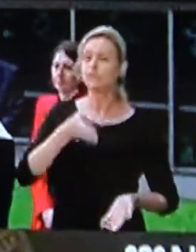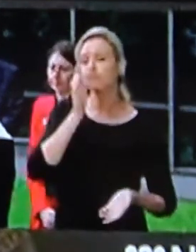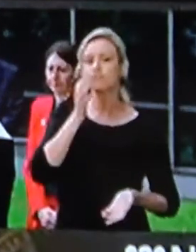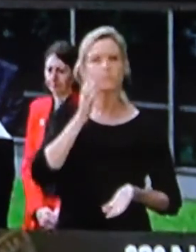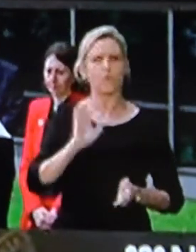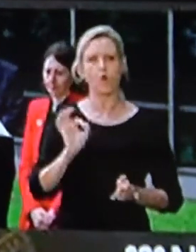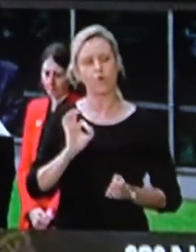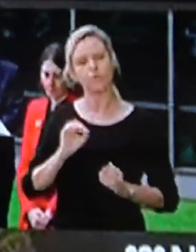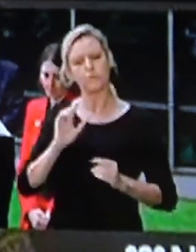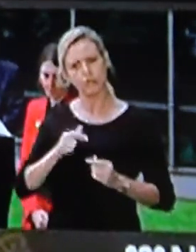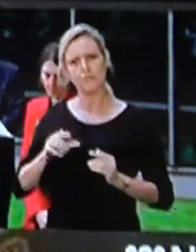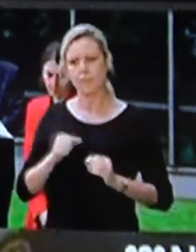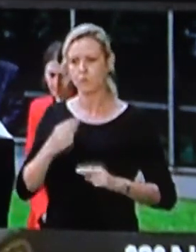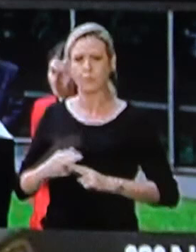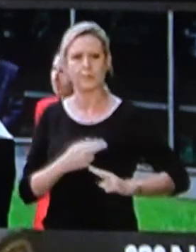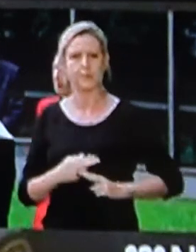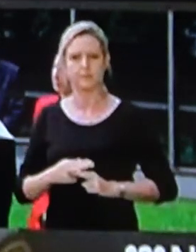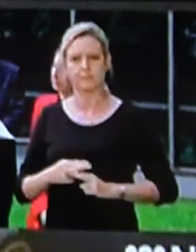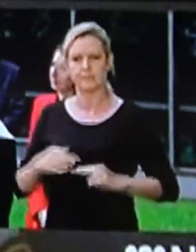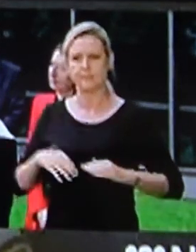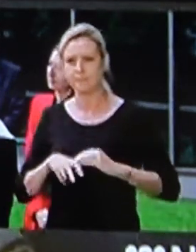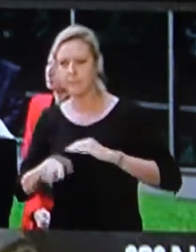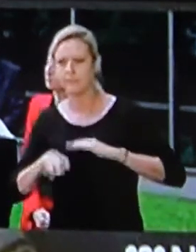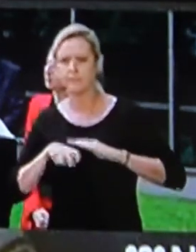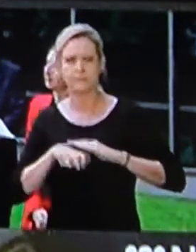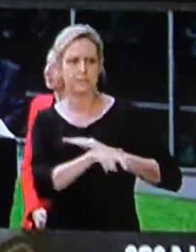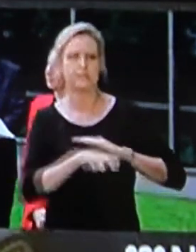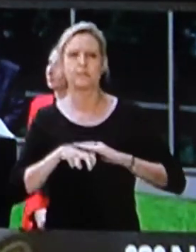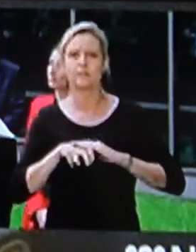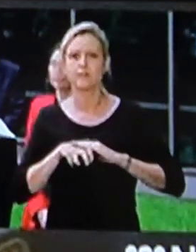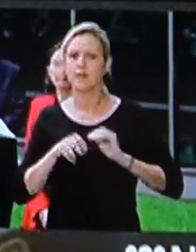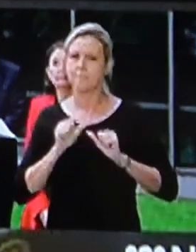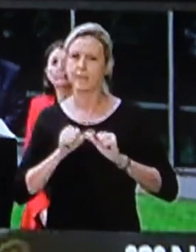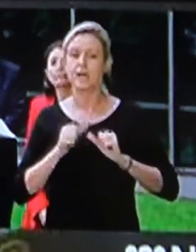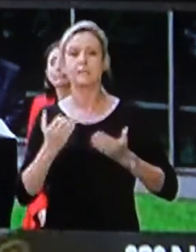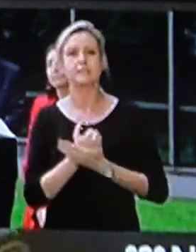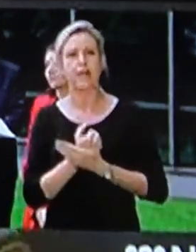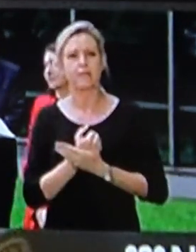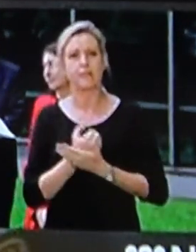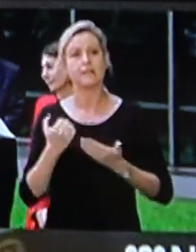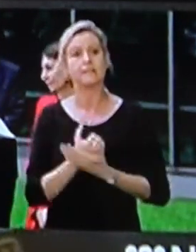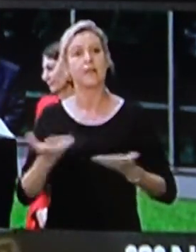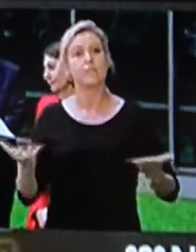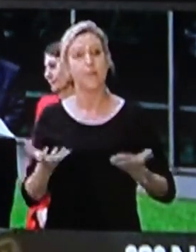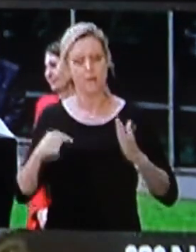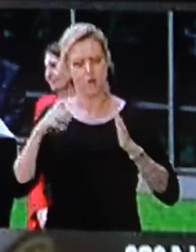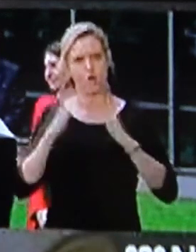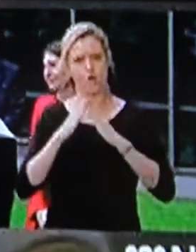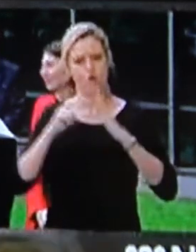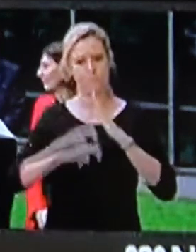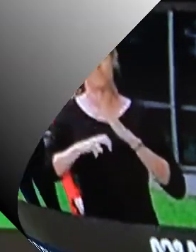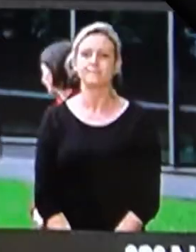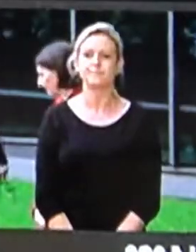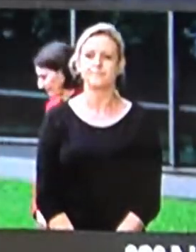But we need to continue to be reminded that what is safe, safe is being at home at the moment, unless you have to work. Thank